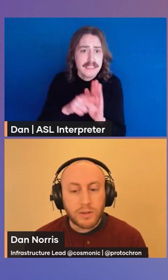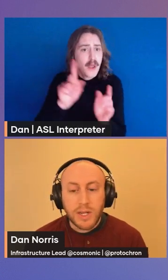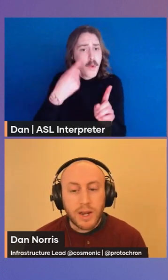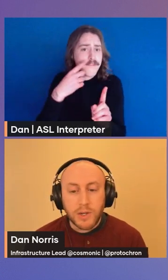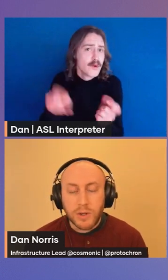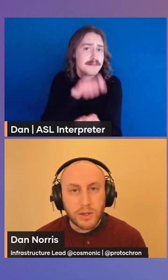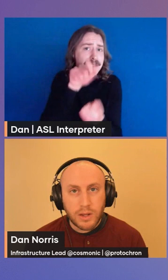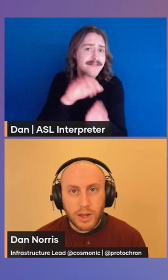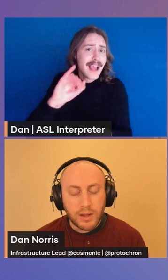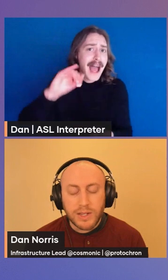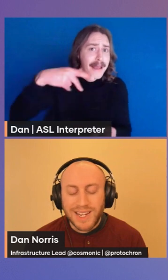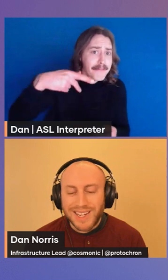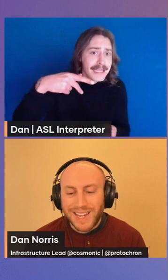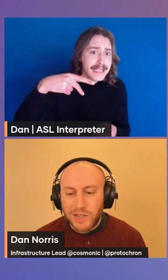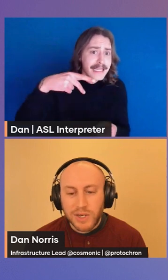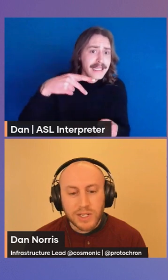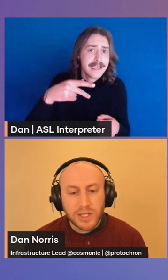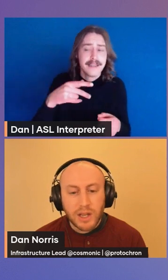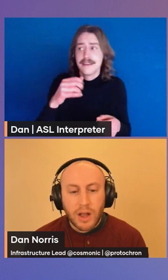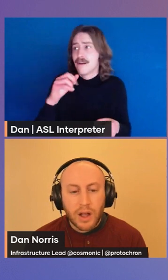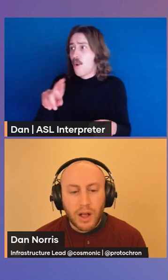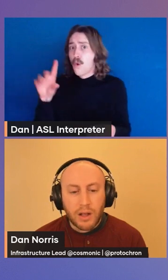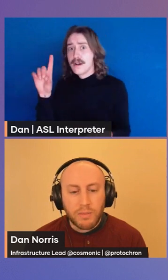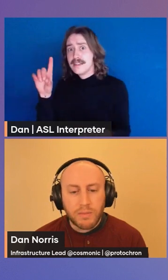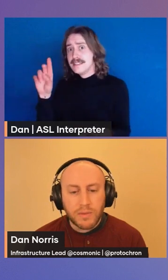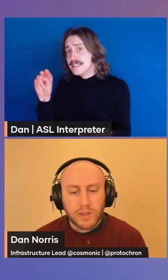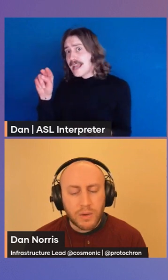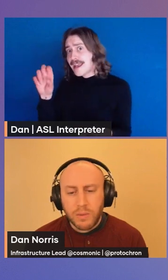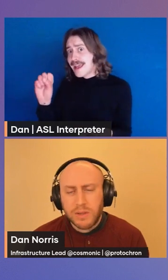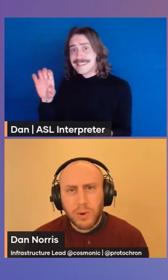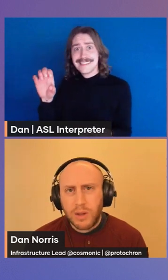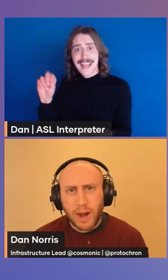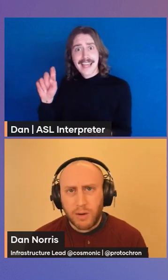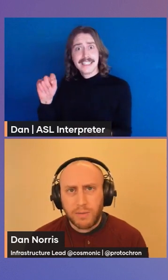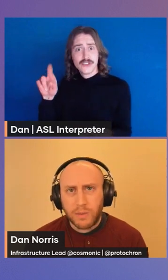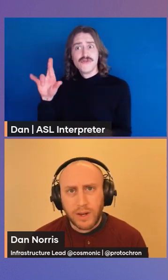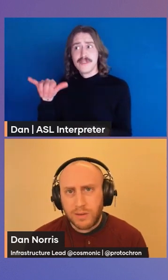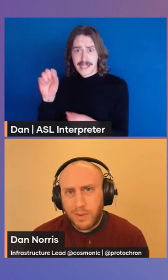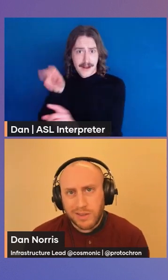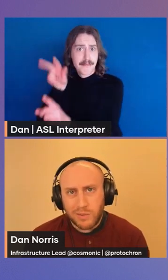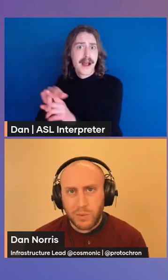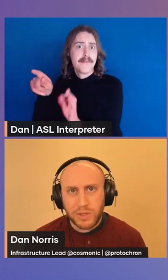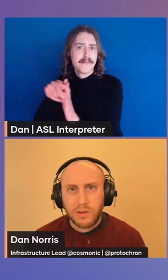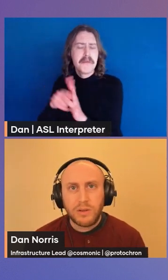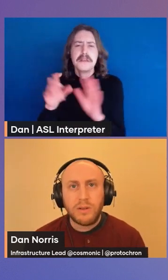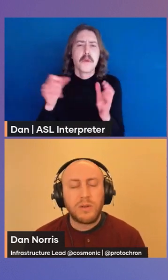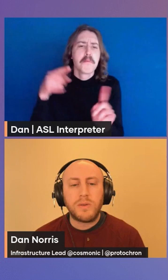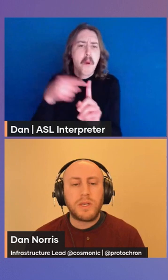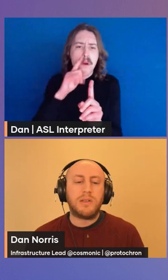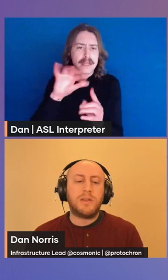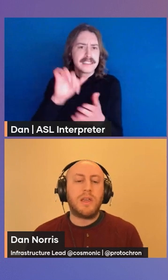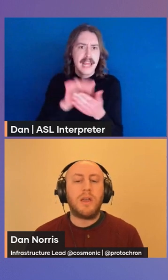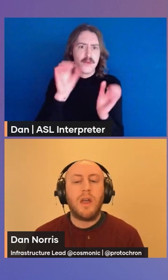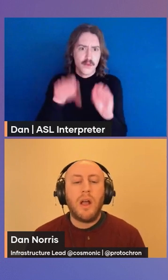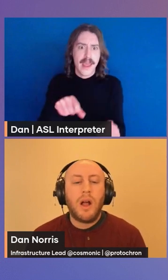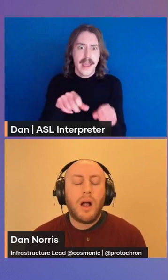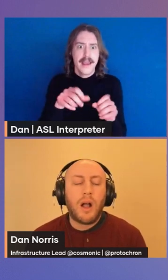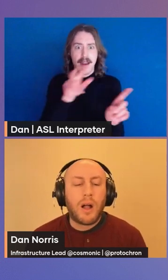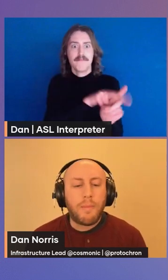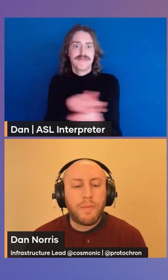particular DNS entries. So it's pretty powerful, right? It depends on what your use case looks